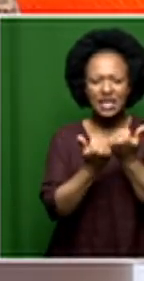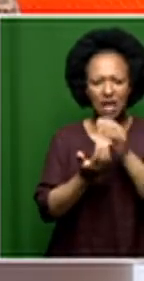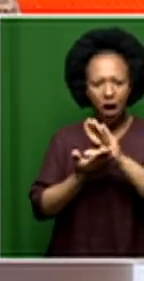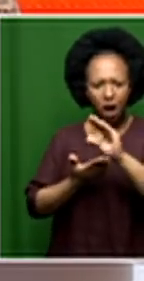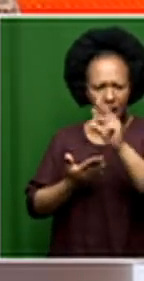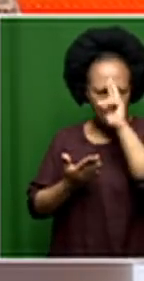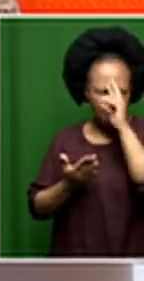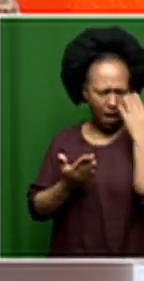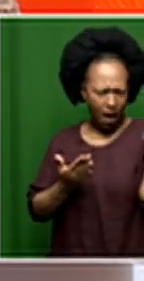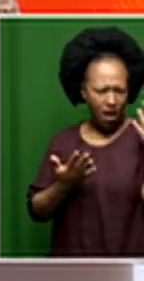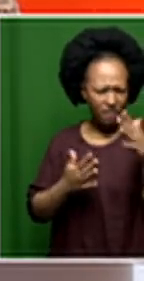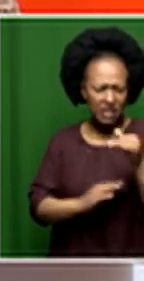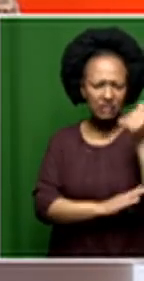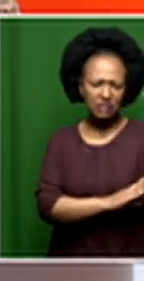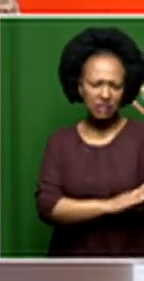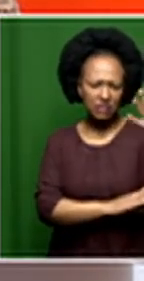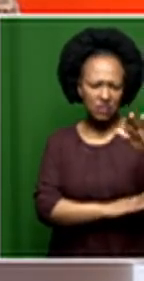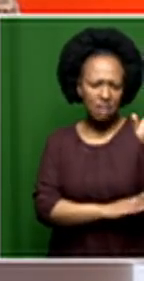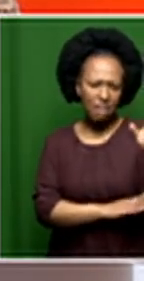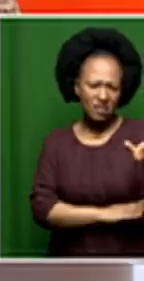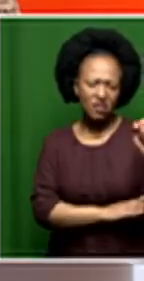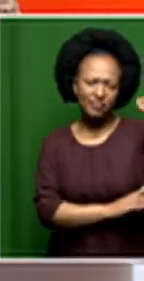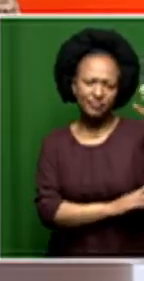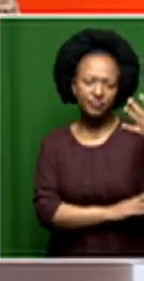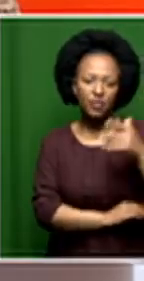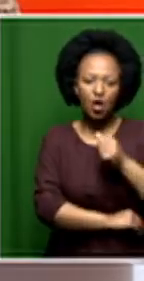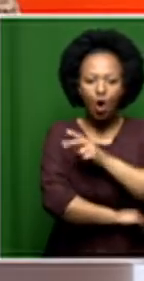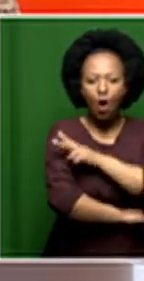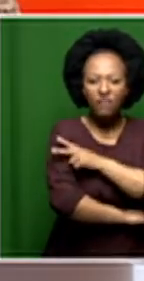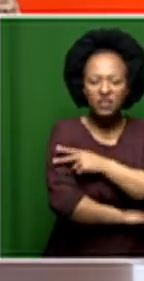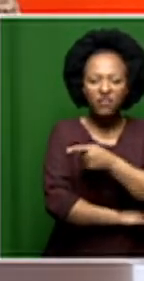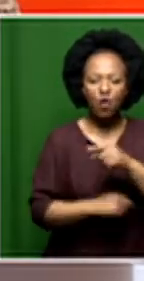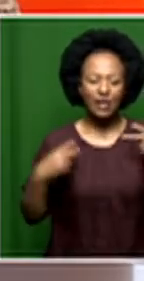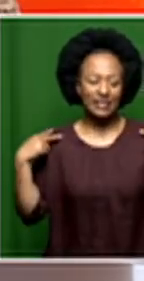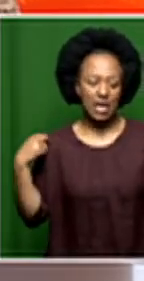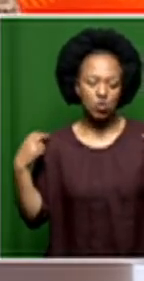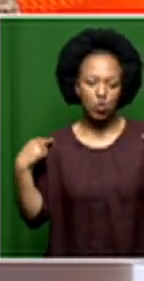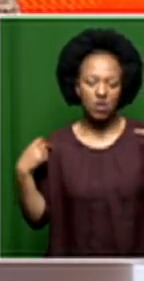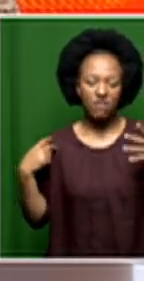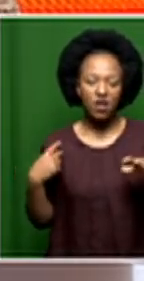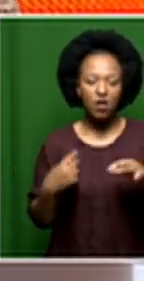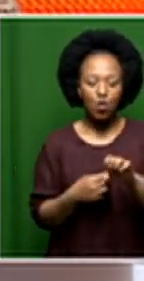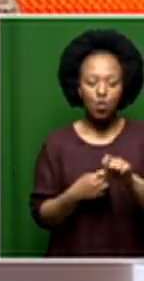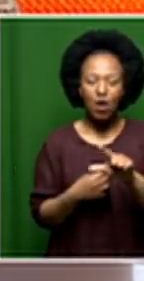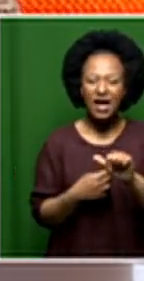that testimony where you had officials from the security agency talking about these slush